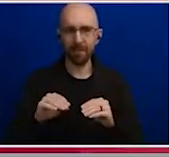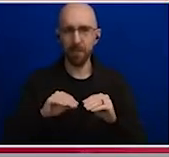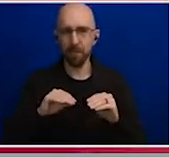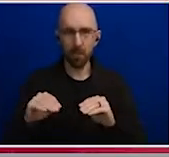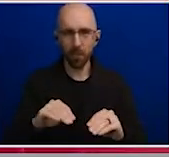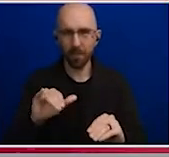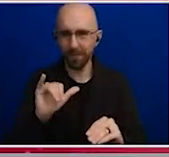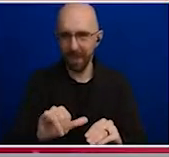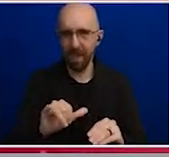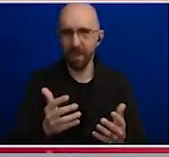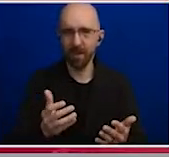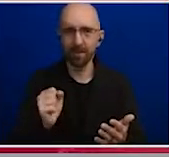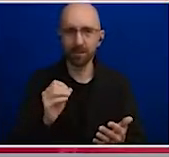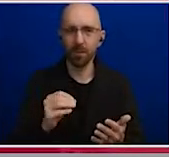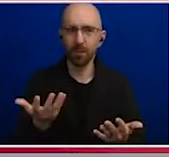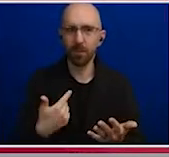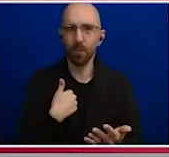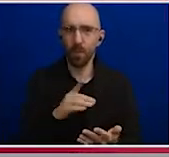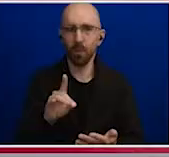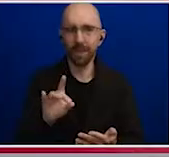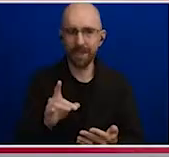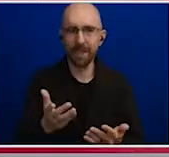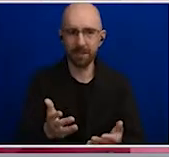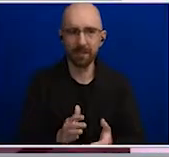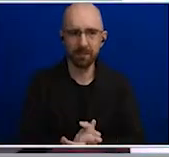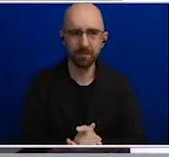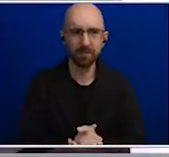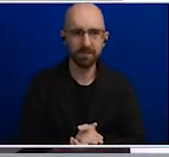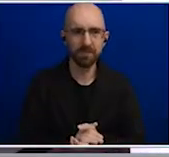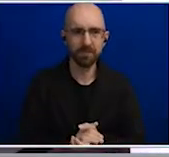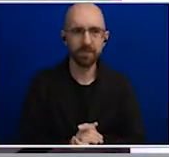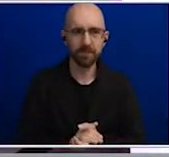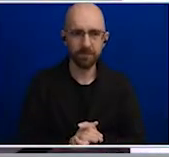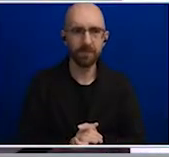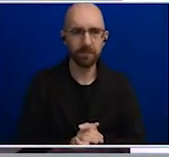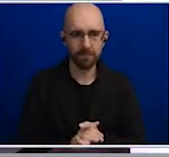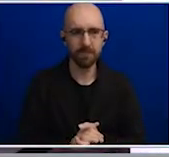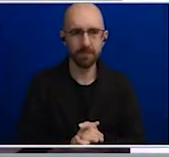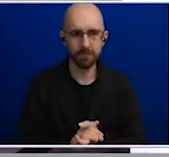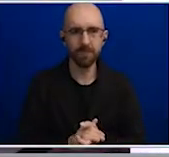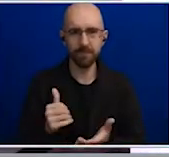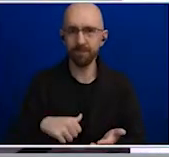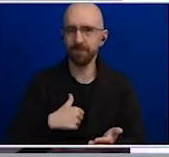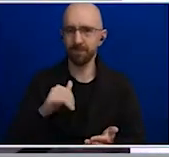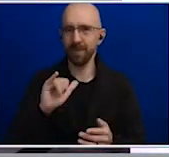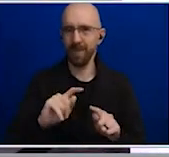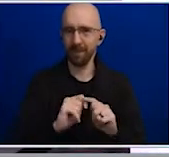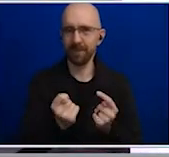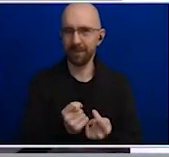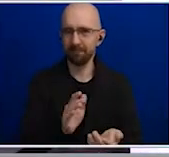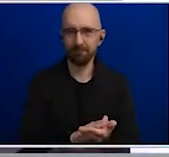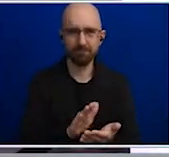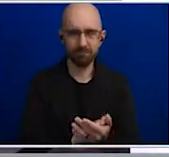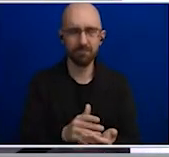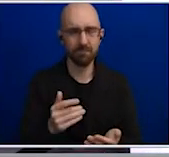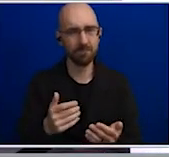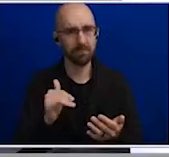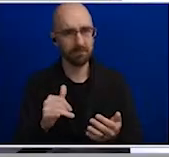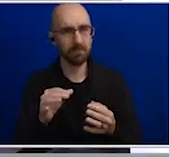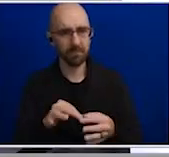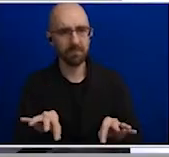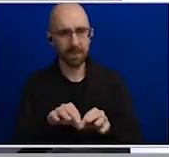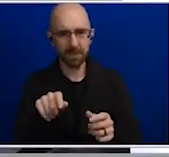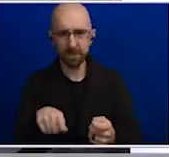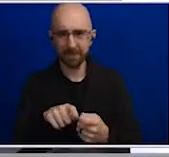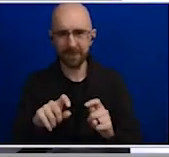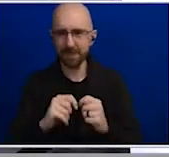what we did in Richard's case, and so proud of that team. That's so important, because it is a very specific team. It's not, you didn't just call